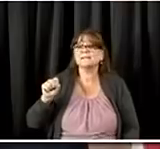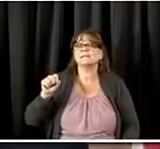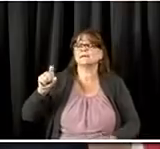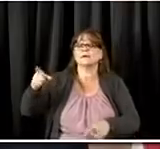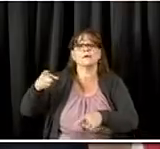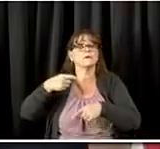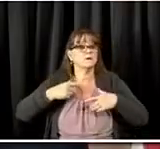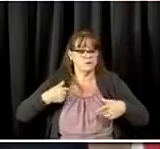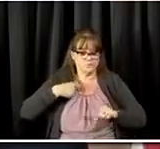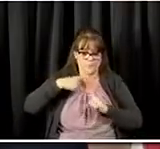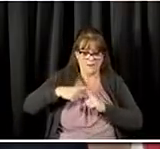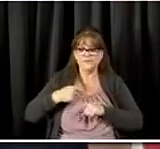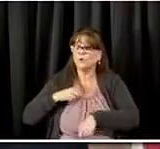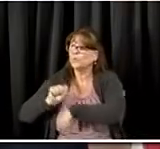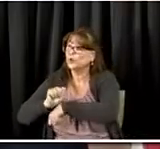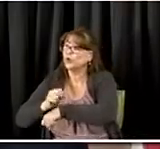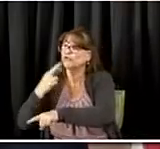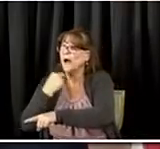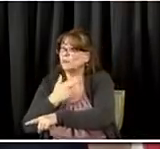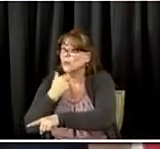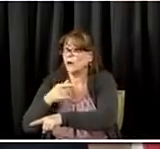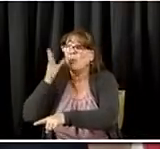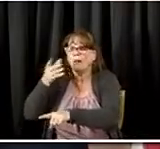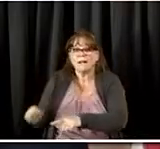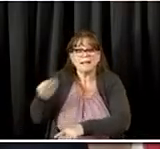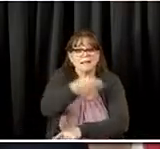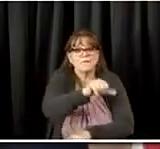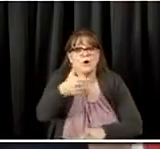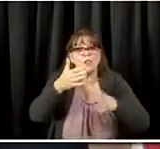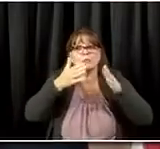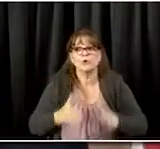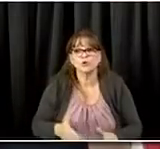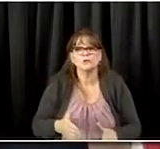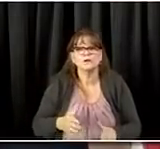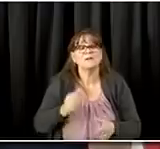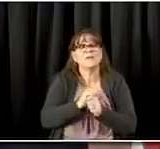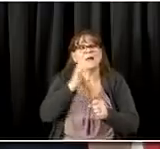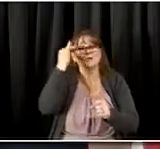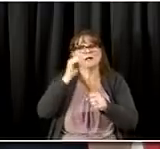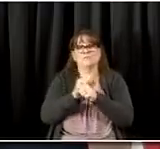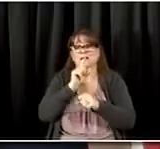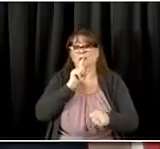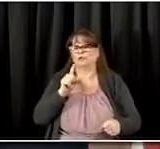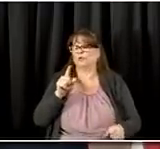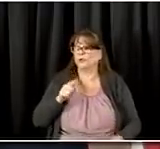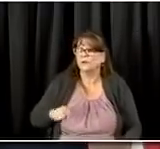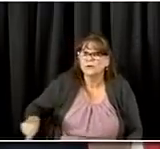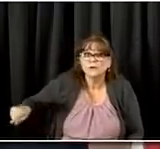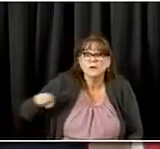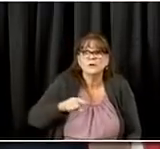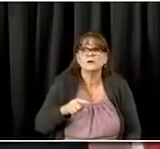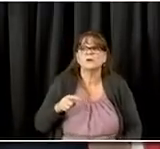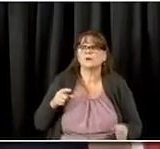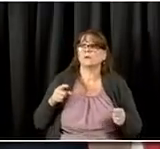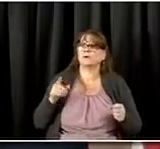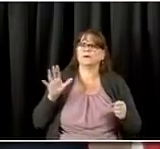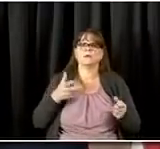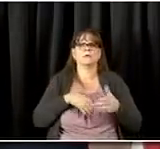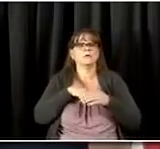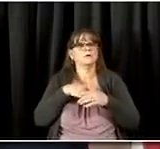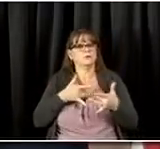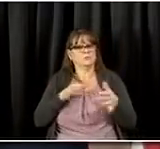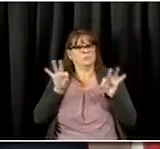license, because it's really important that we keep consumer confidence in places being safe, and we don't want a few bad